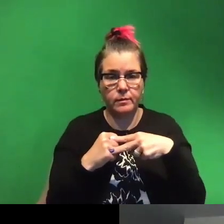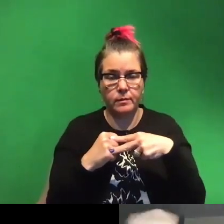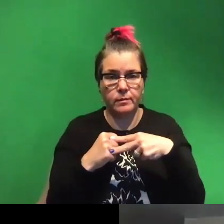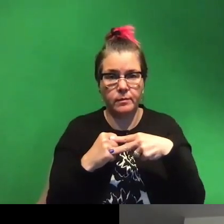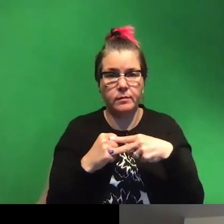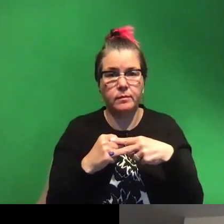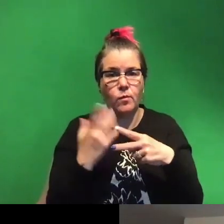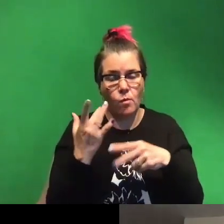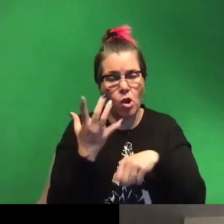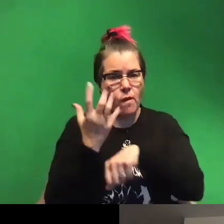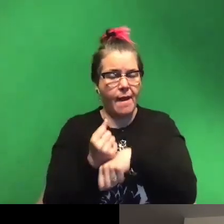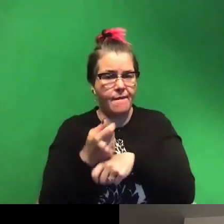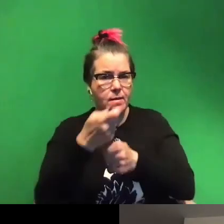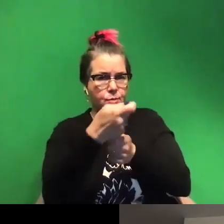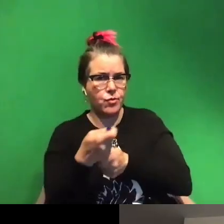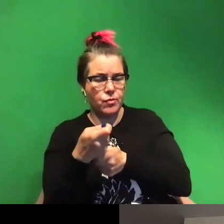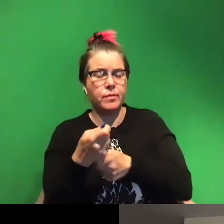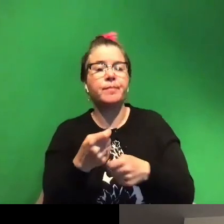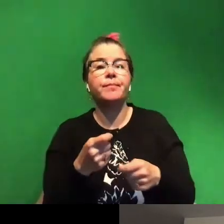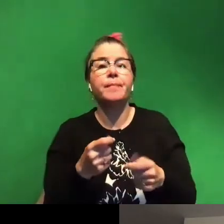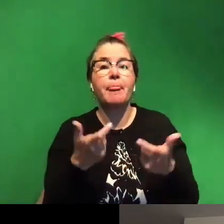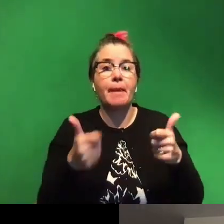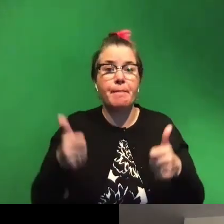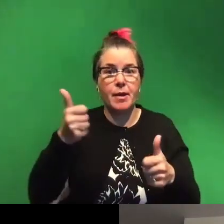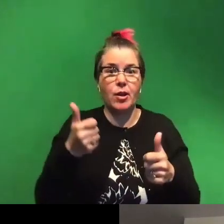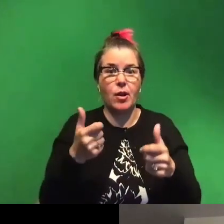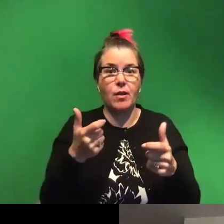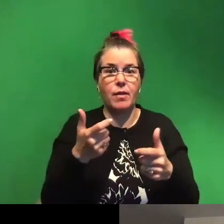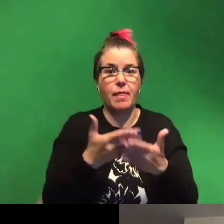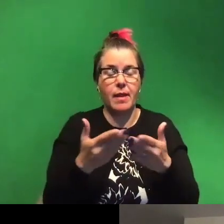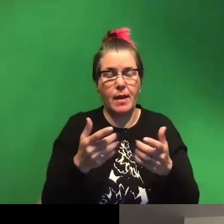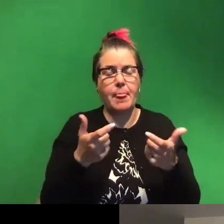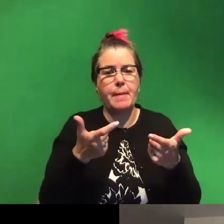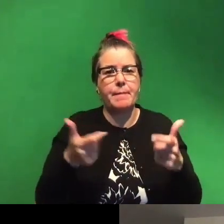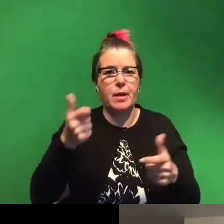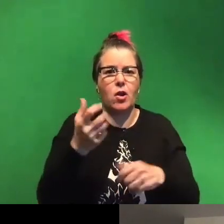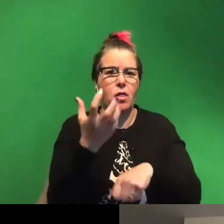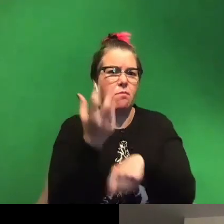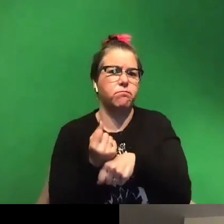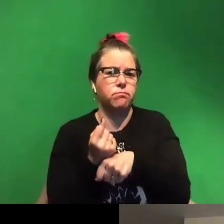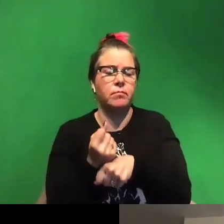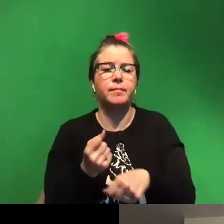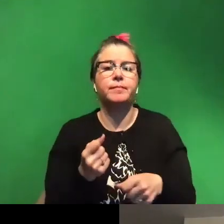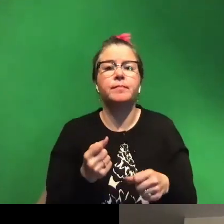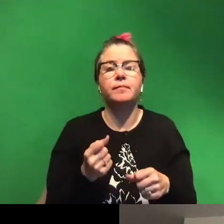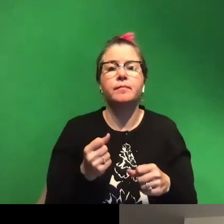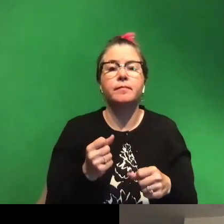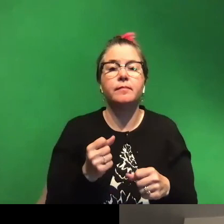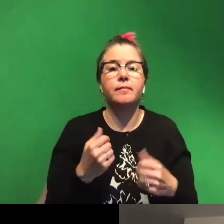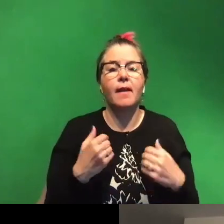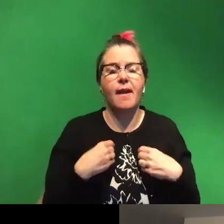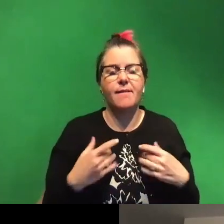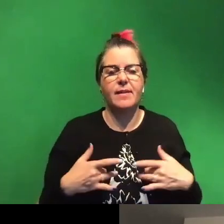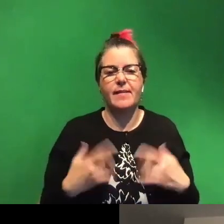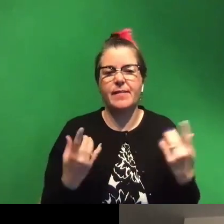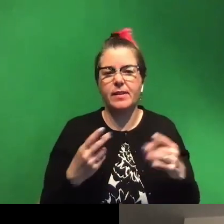because it's pulling you. Right. And the bigger the object, the bigger the pull. So there is actually an event. It's